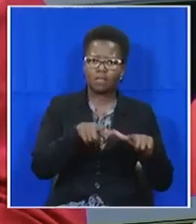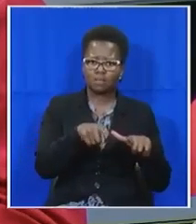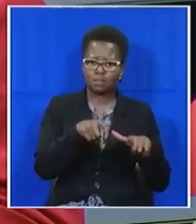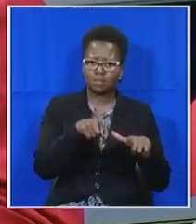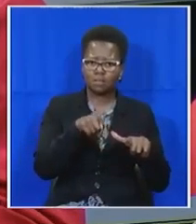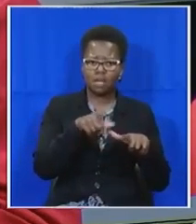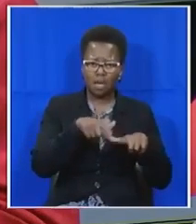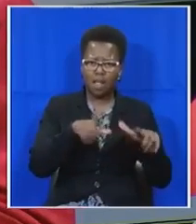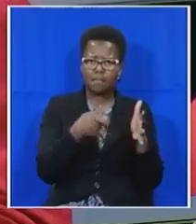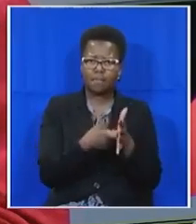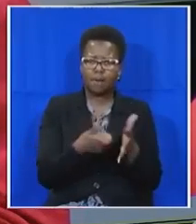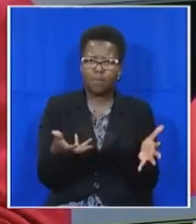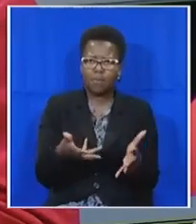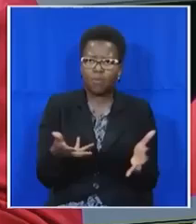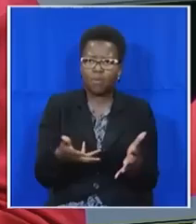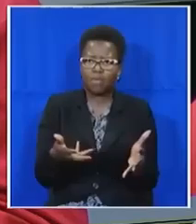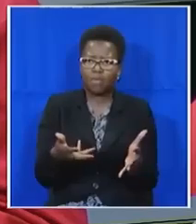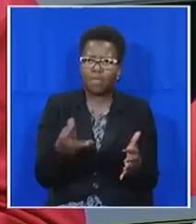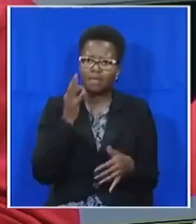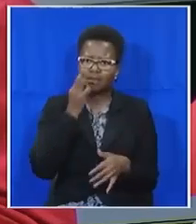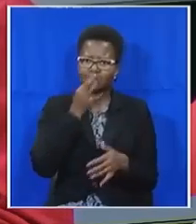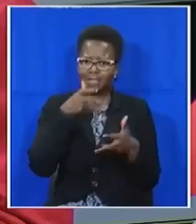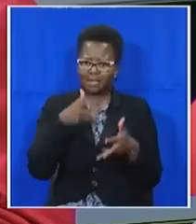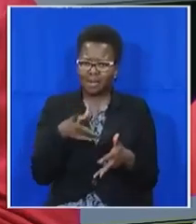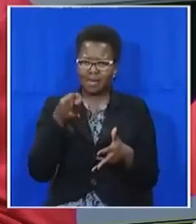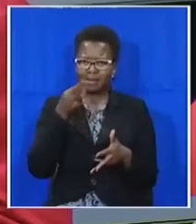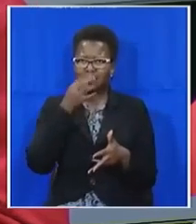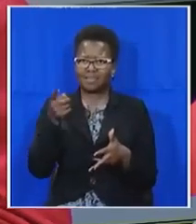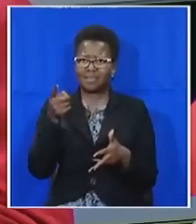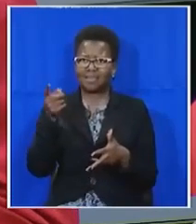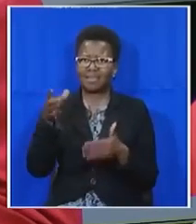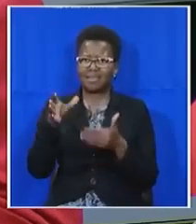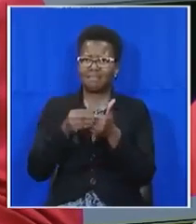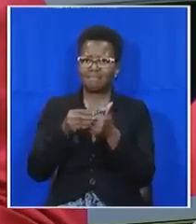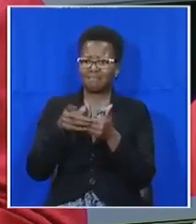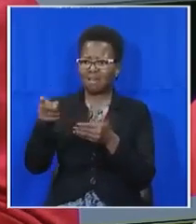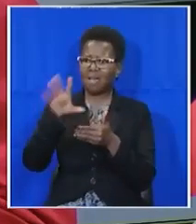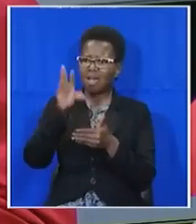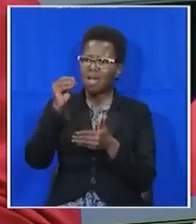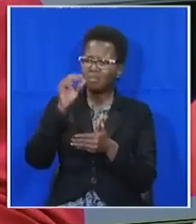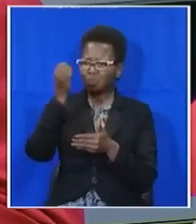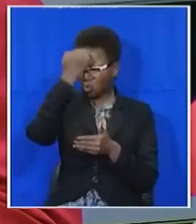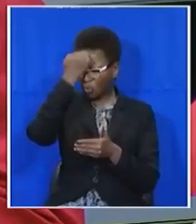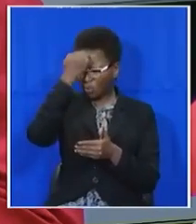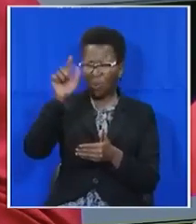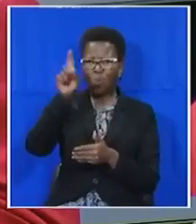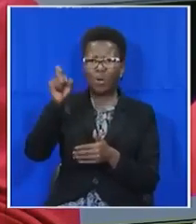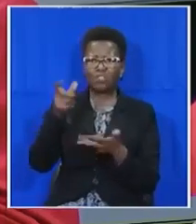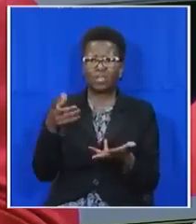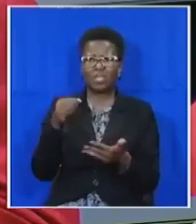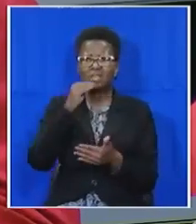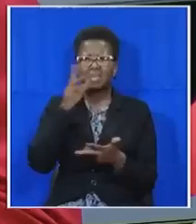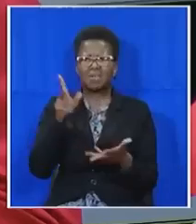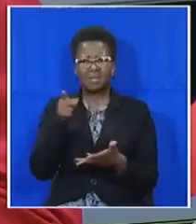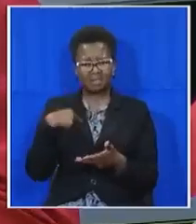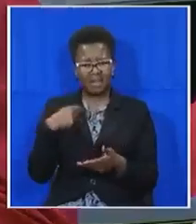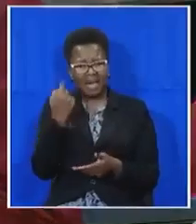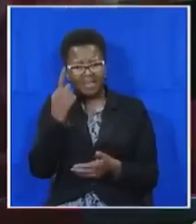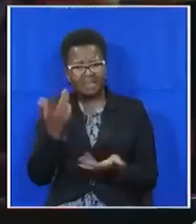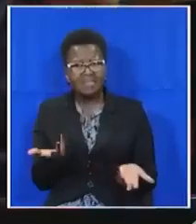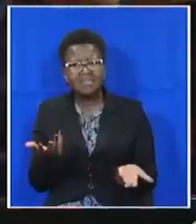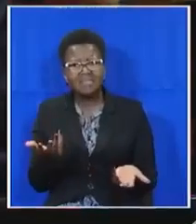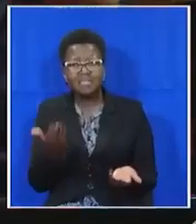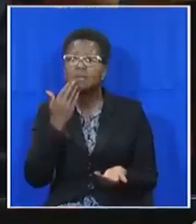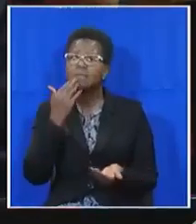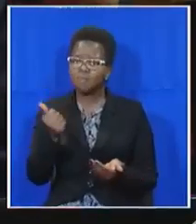Honorable Member. But he must not refer Honorable to the Member. You can't steal people's land and then say later on say they're asking stupid questions. Honorable- What kind of sense is that? Honorable Member. So